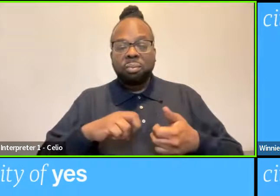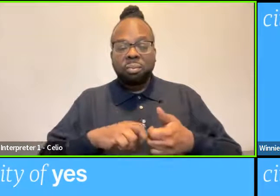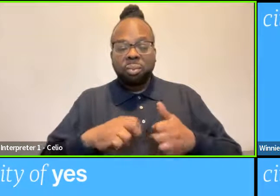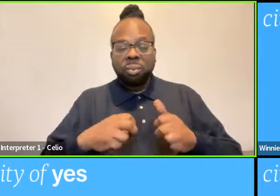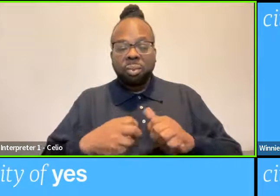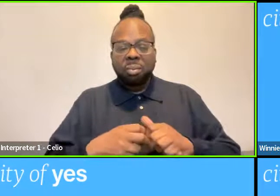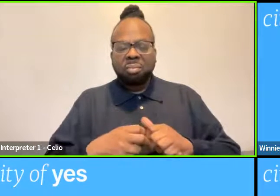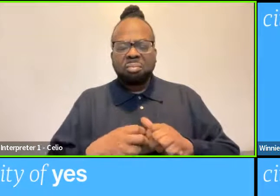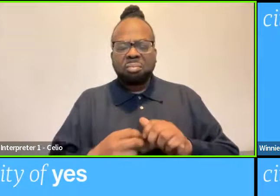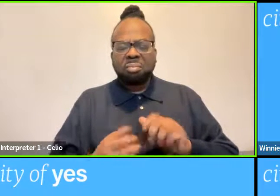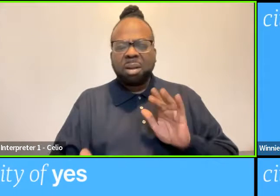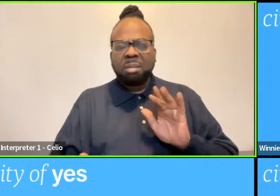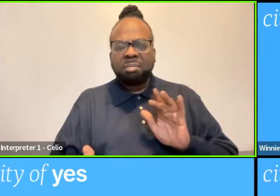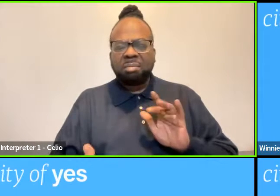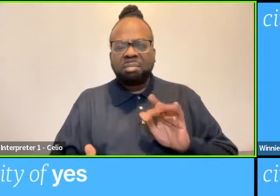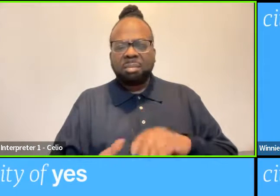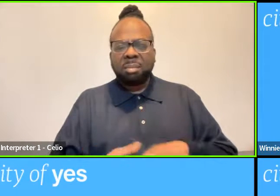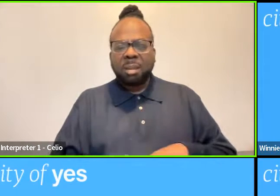reach out.